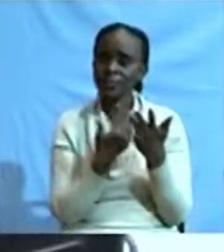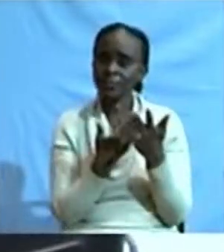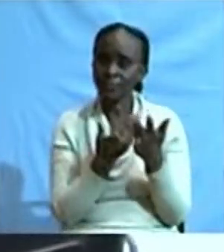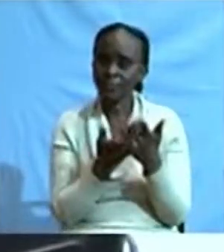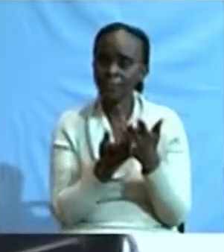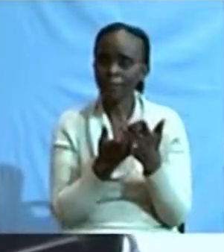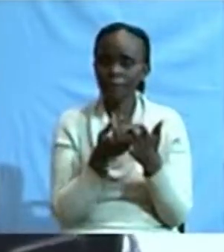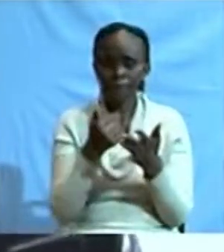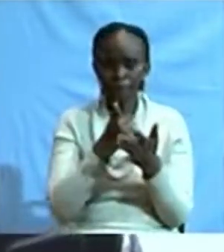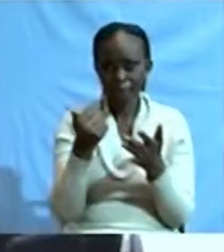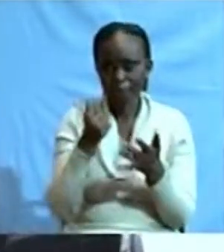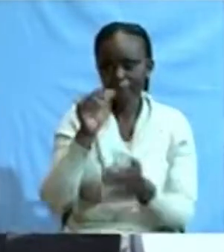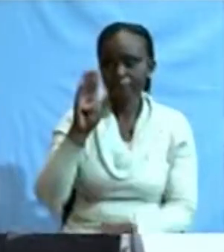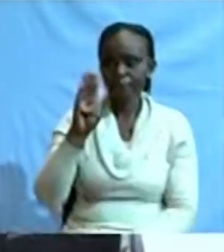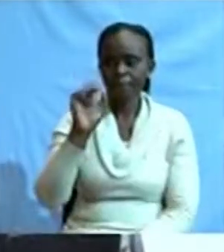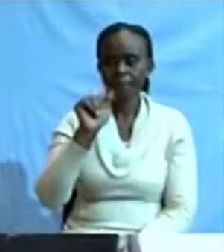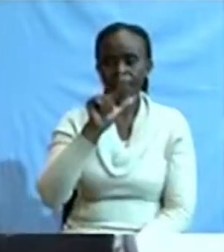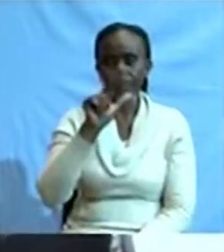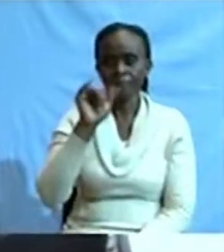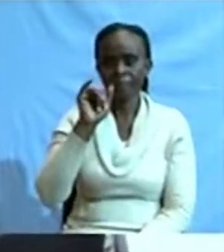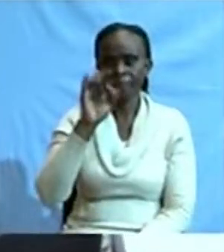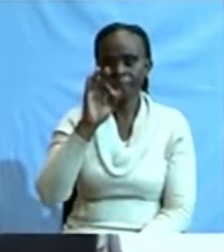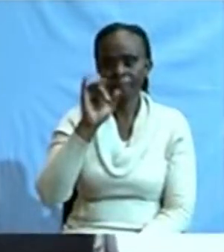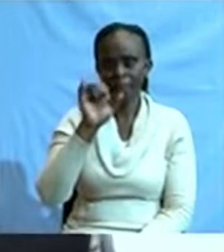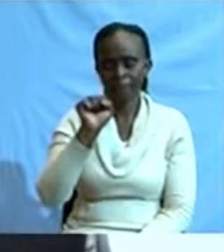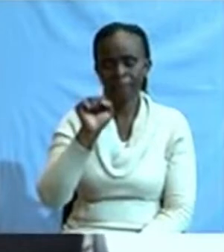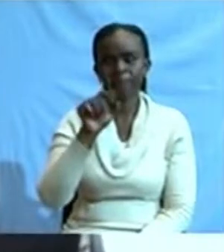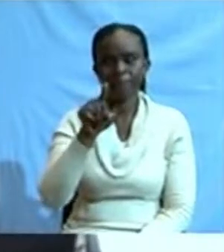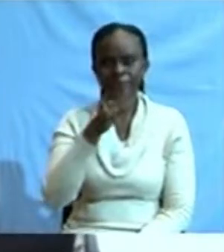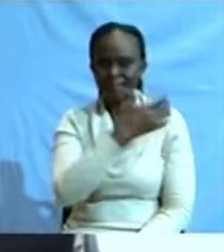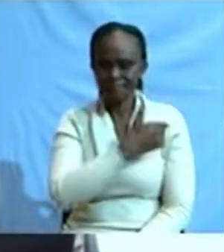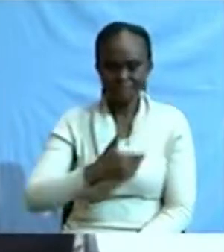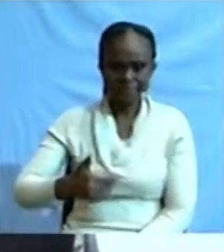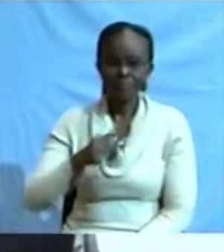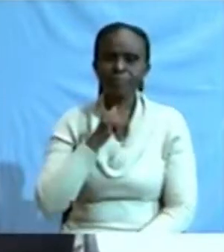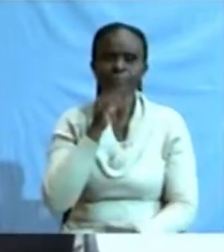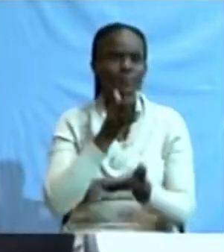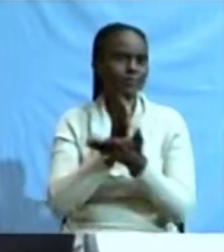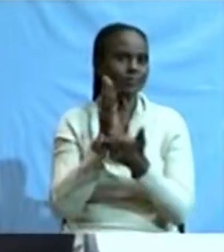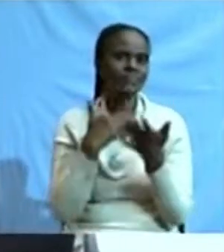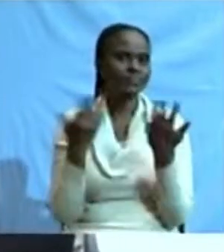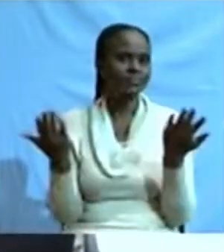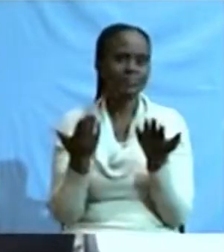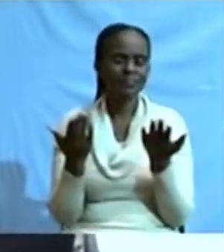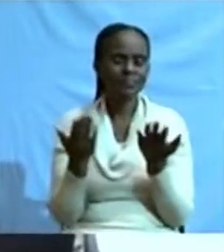in bailiffs to your clients, there's something seriously not right.